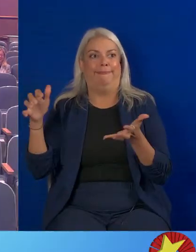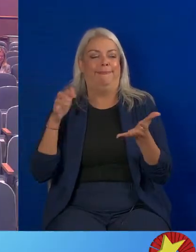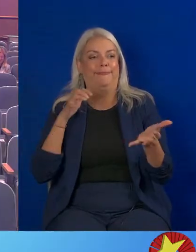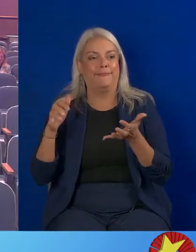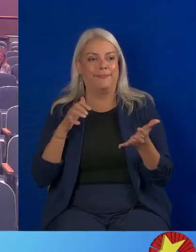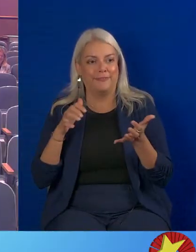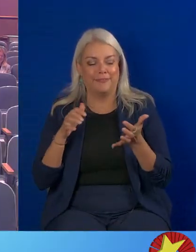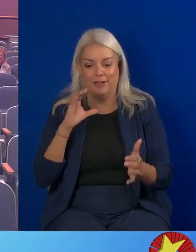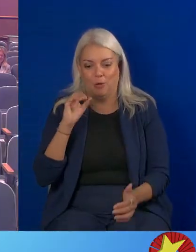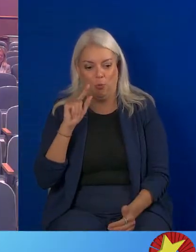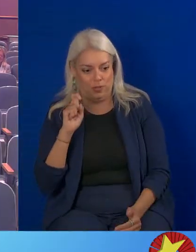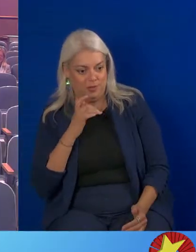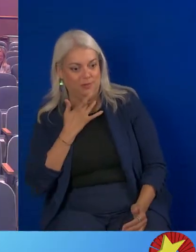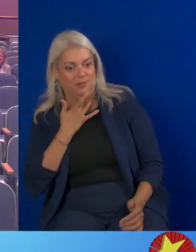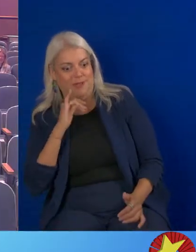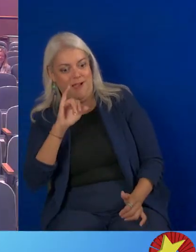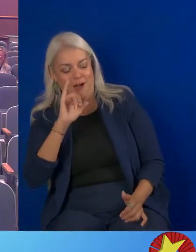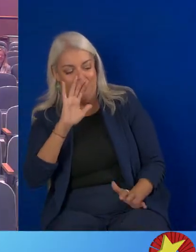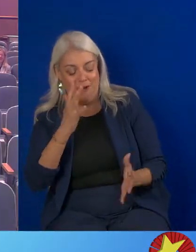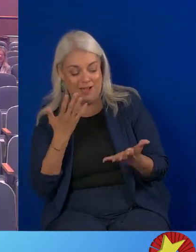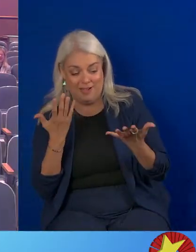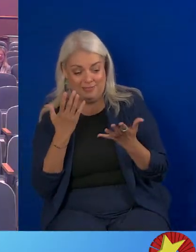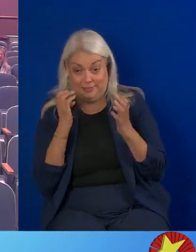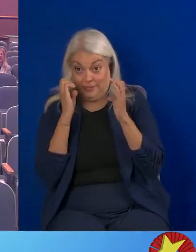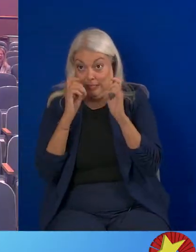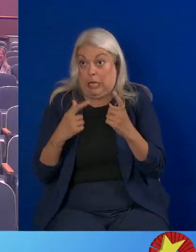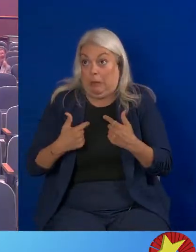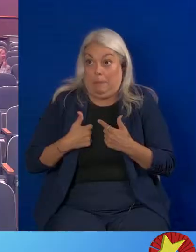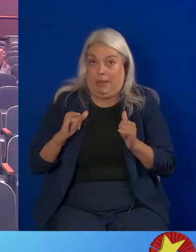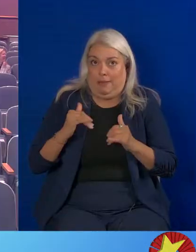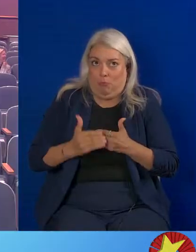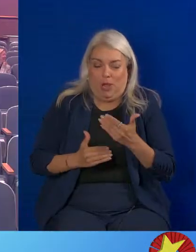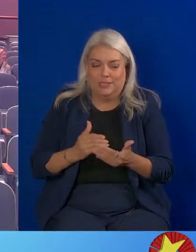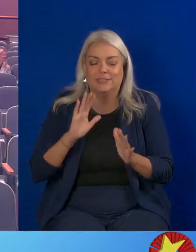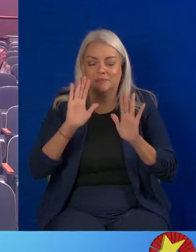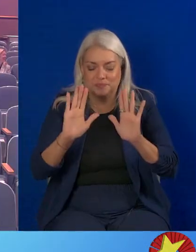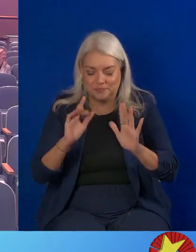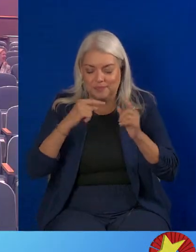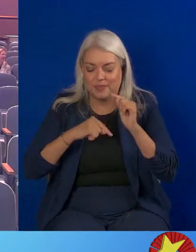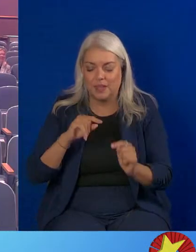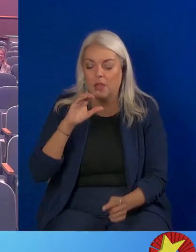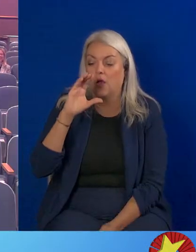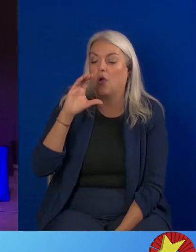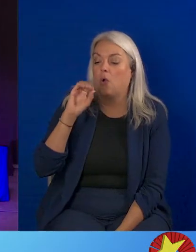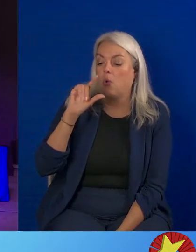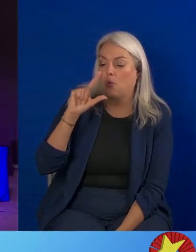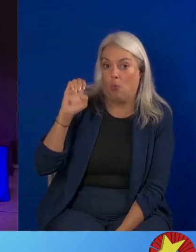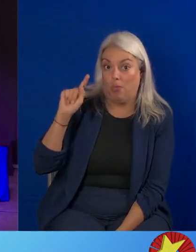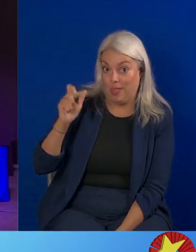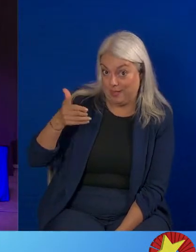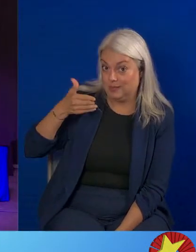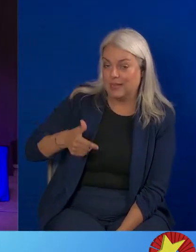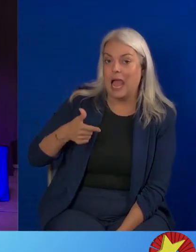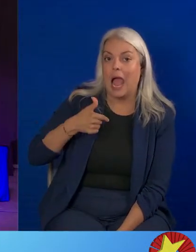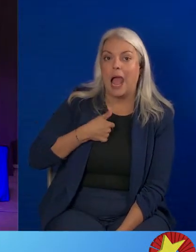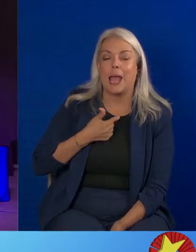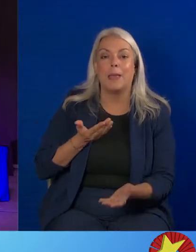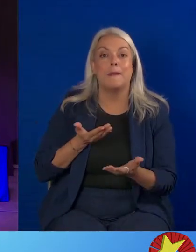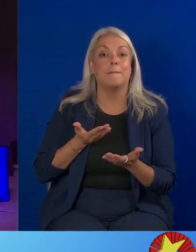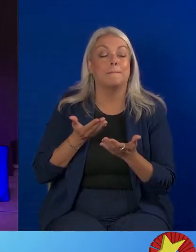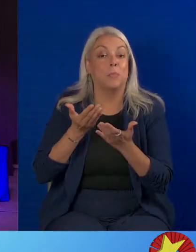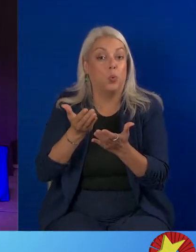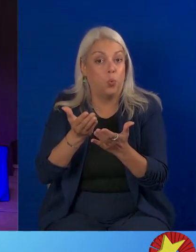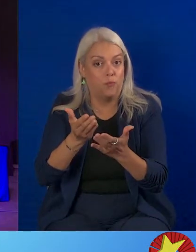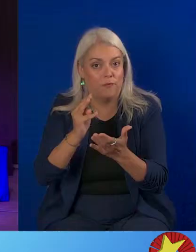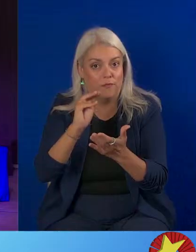to be okay. That's semantic. it's education for all of us. This is Colette. I move that